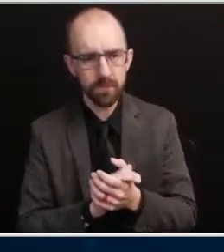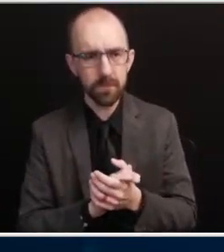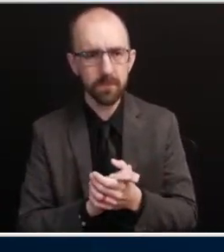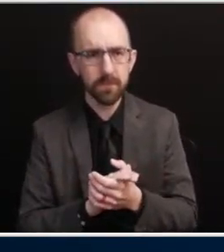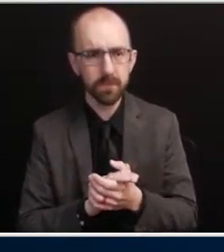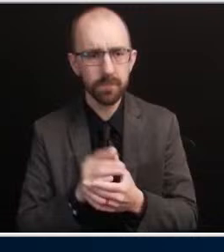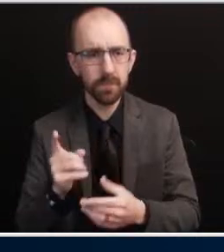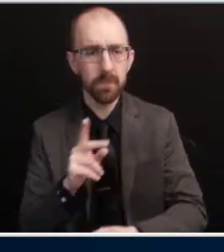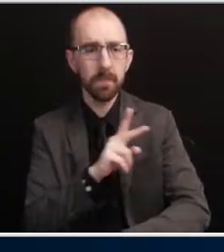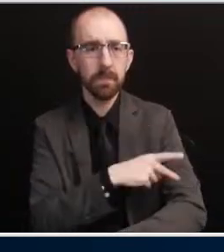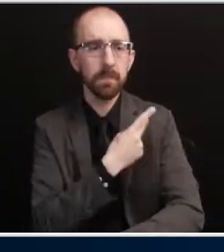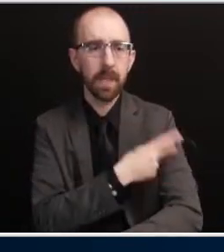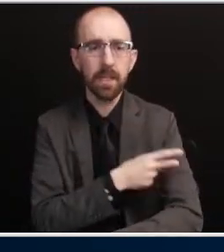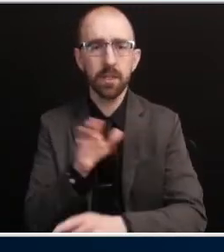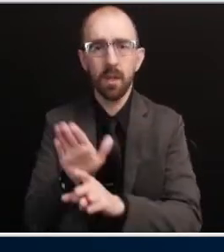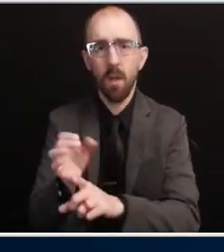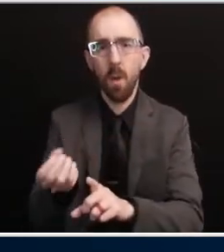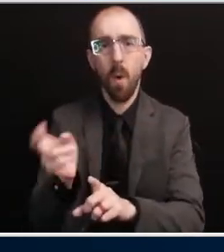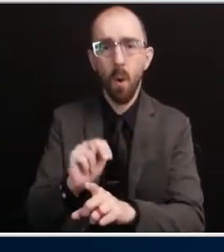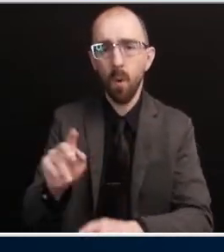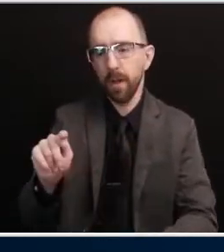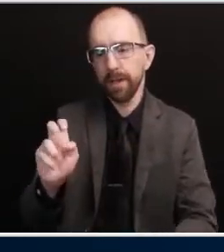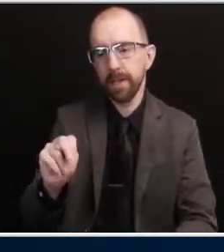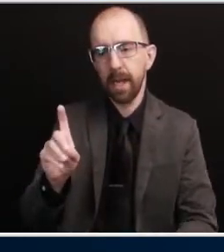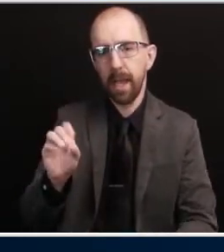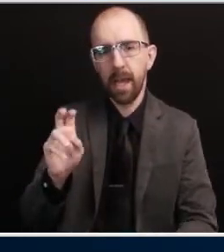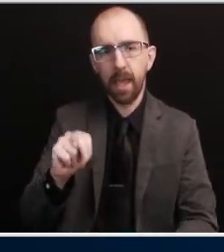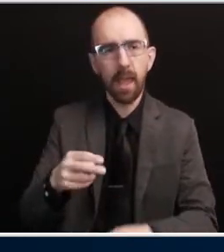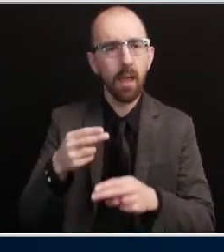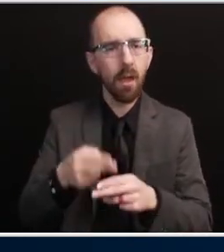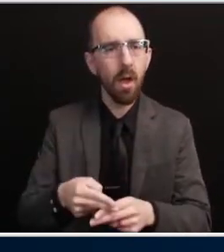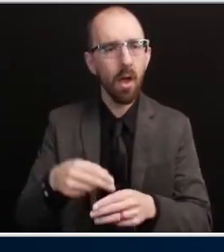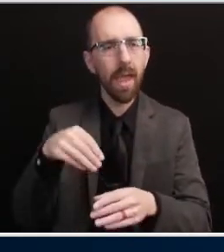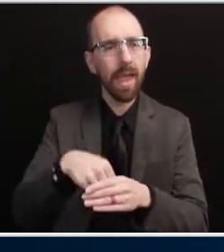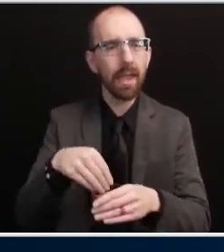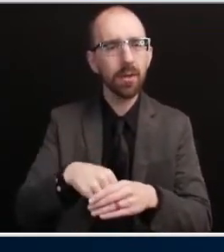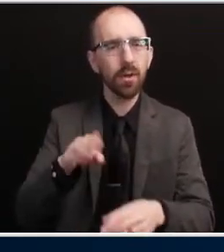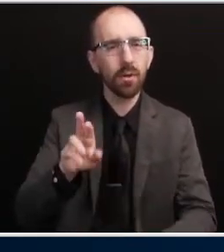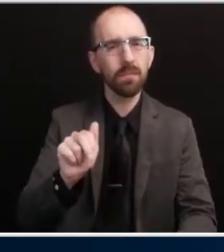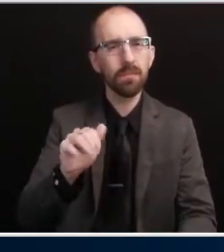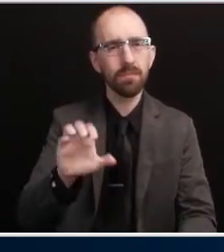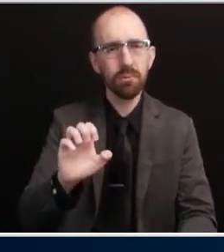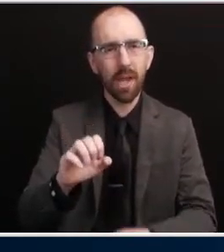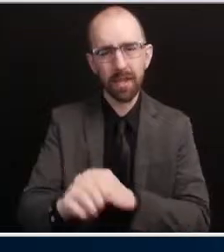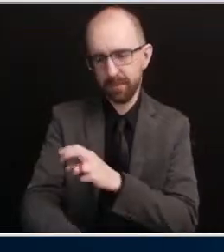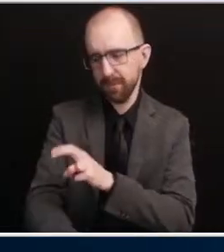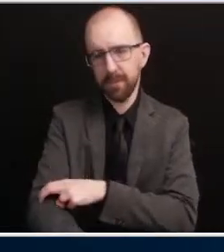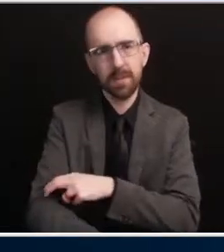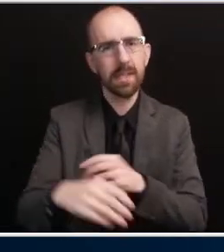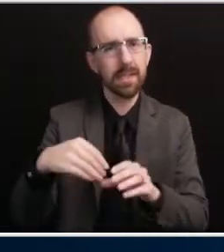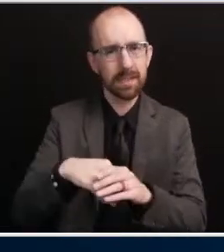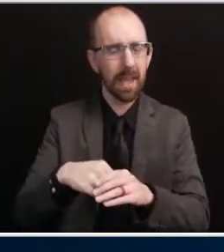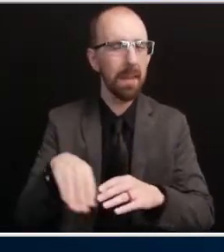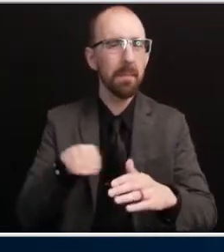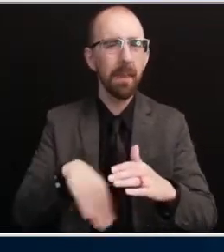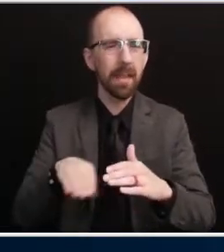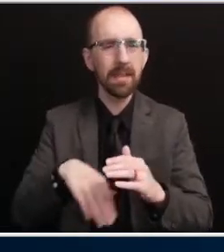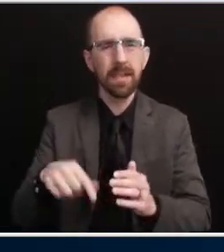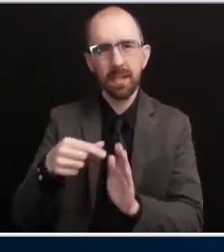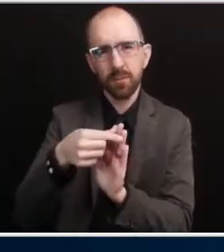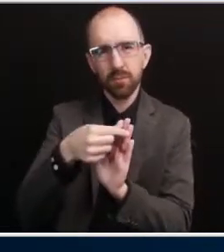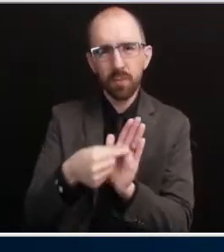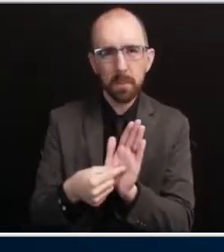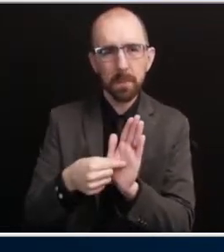the patient's own tendon, and then they put what's called an internal brace in, which is basically a strip